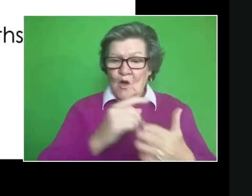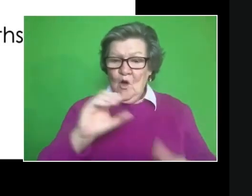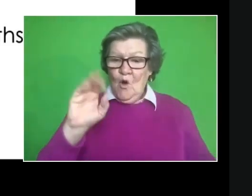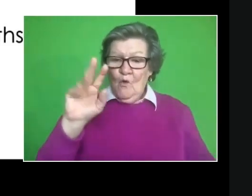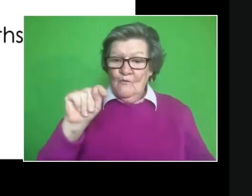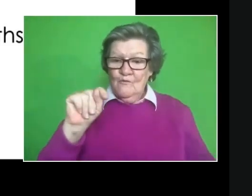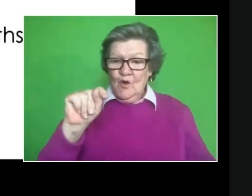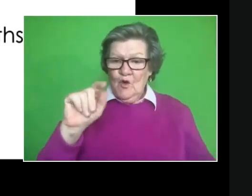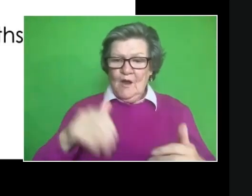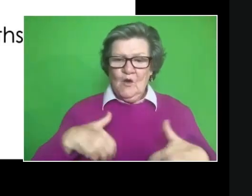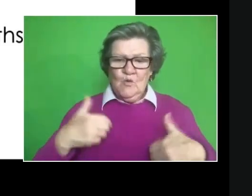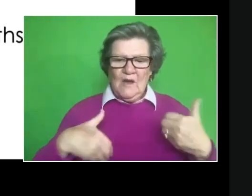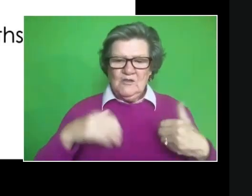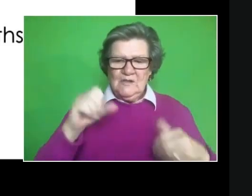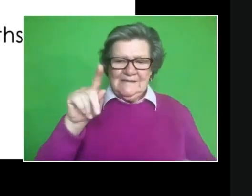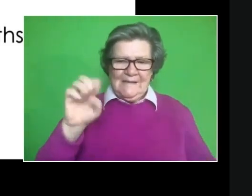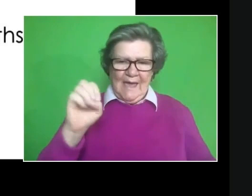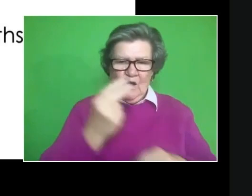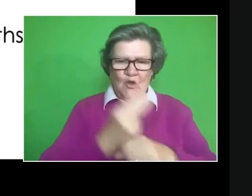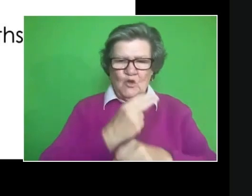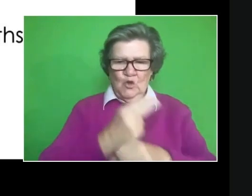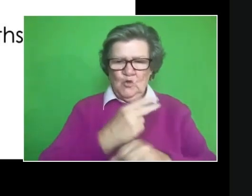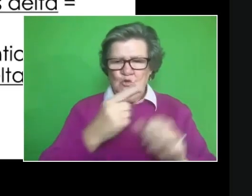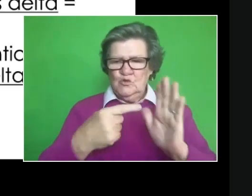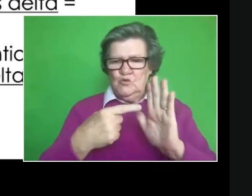to measure aggression in this group.